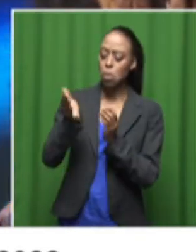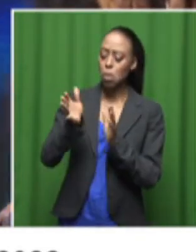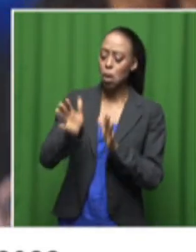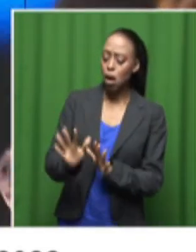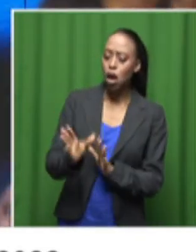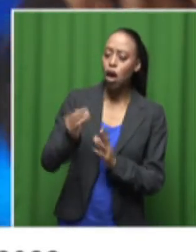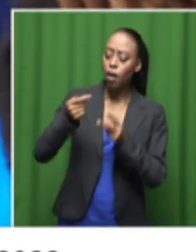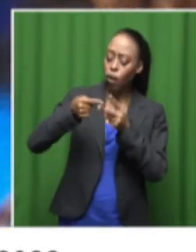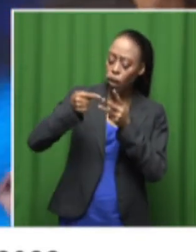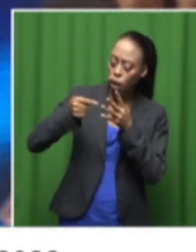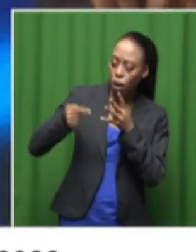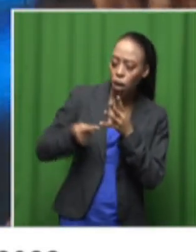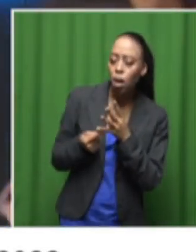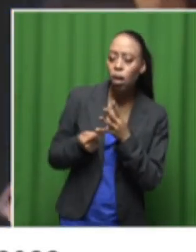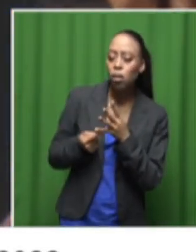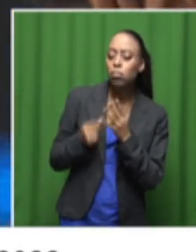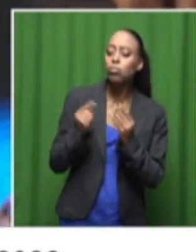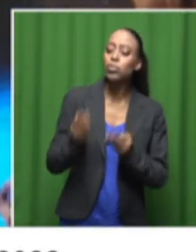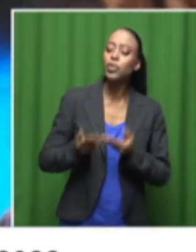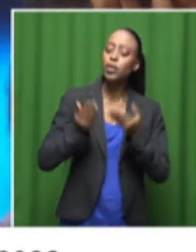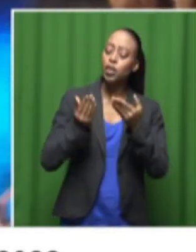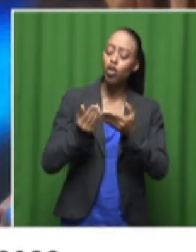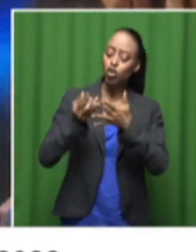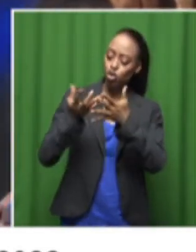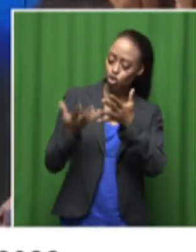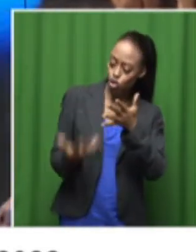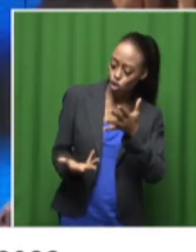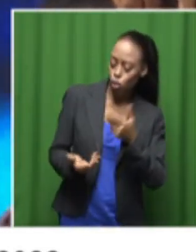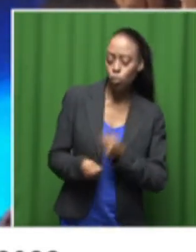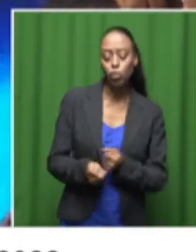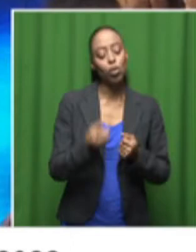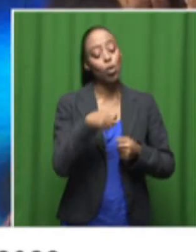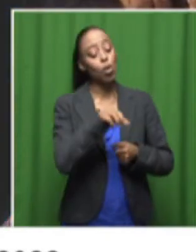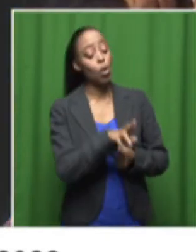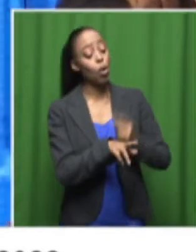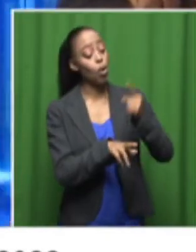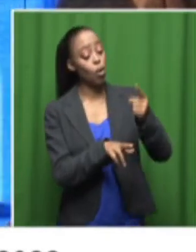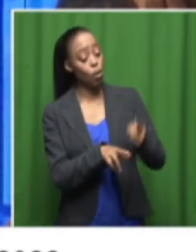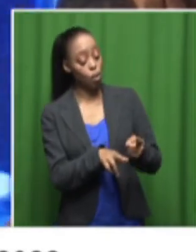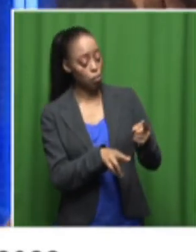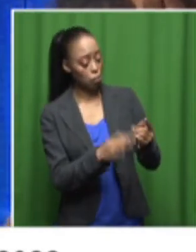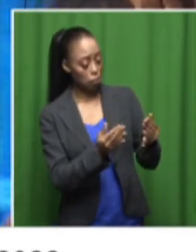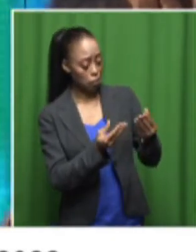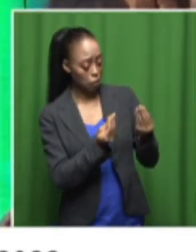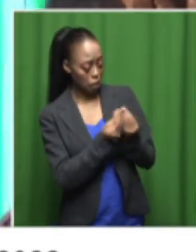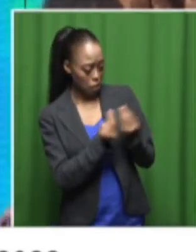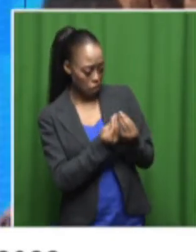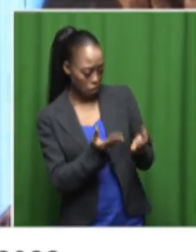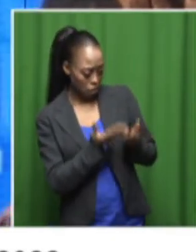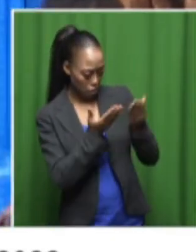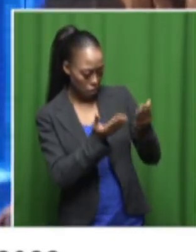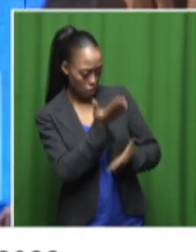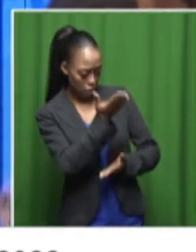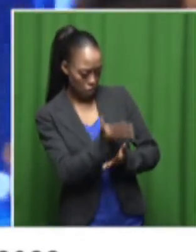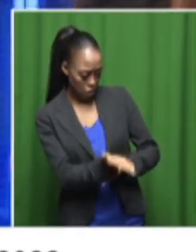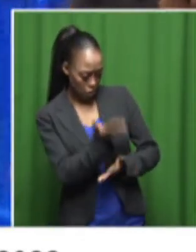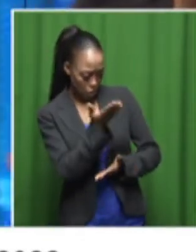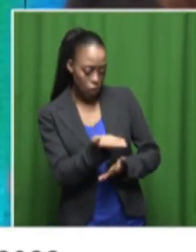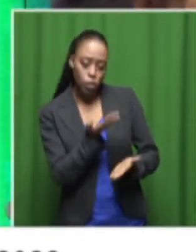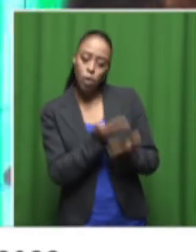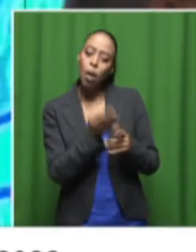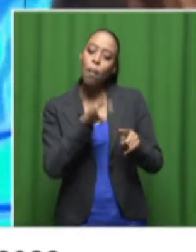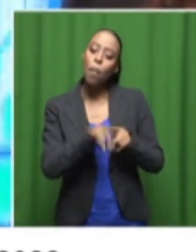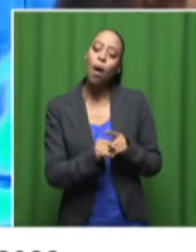these goods and services, or these goods and services that you require will be able to be found from